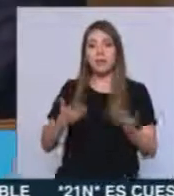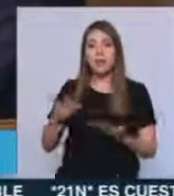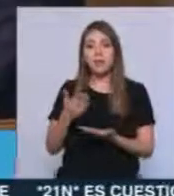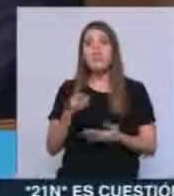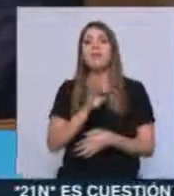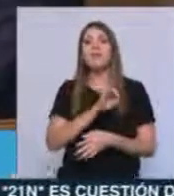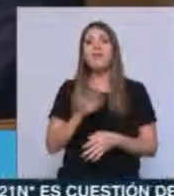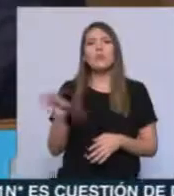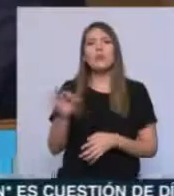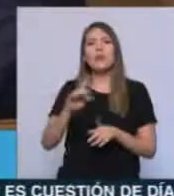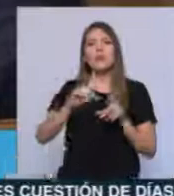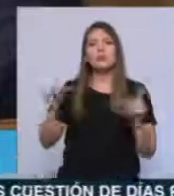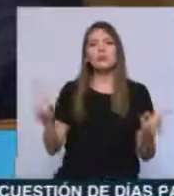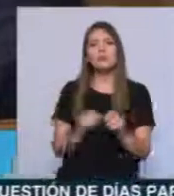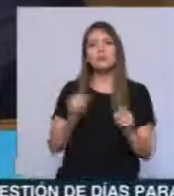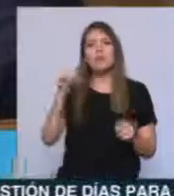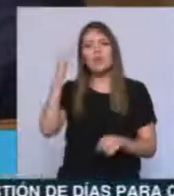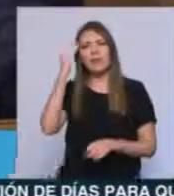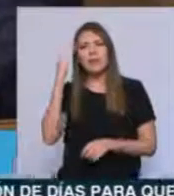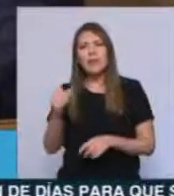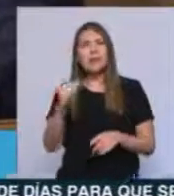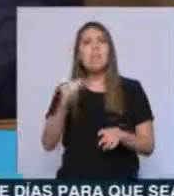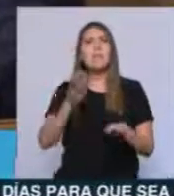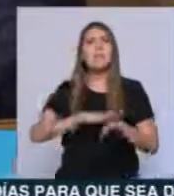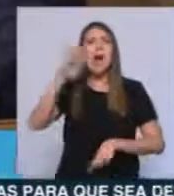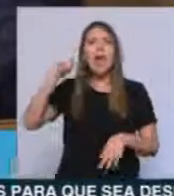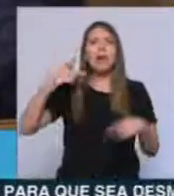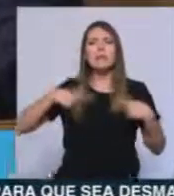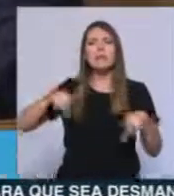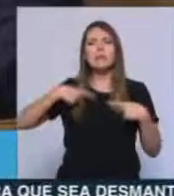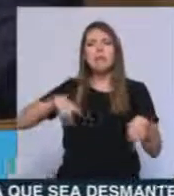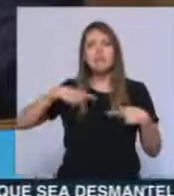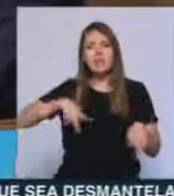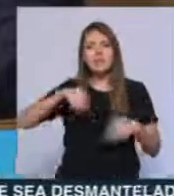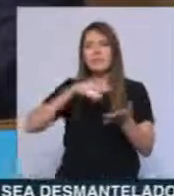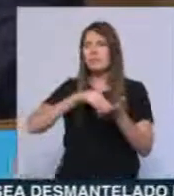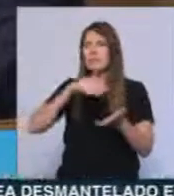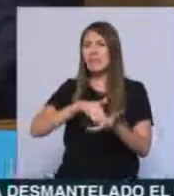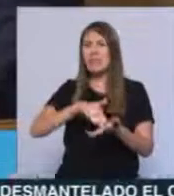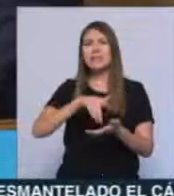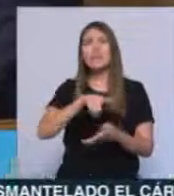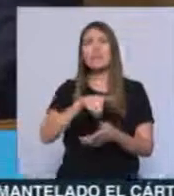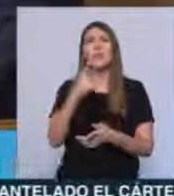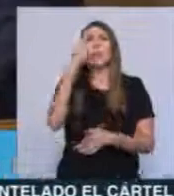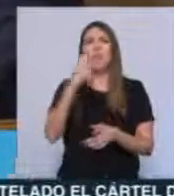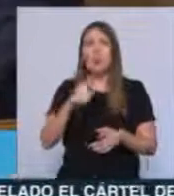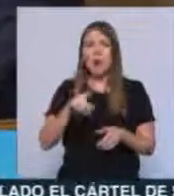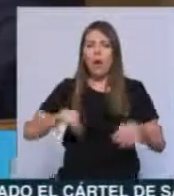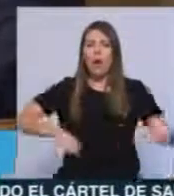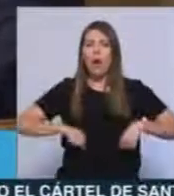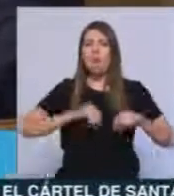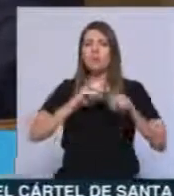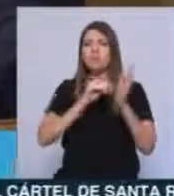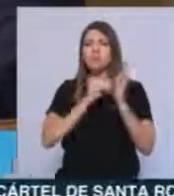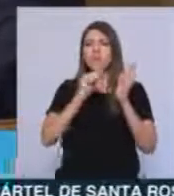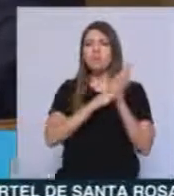now, within a short period of time, able to reach out to hundreds of thousands of people to get their help. To give